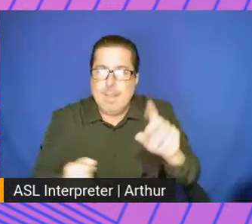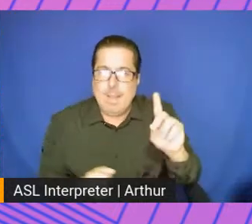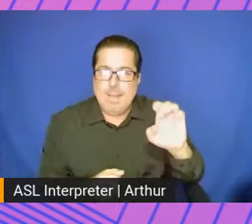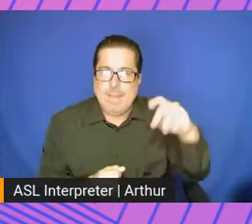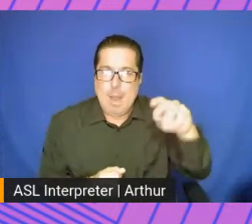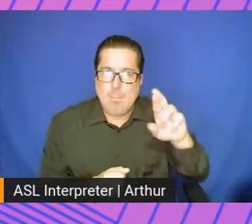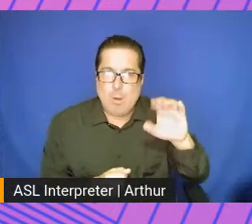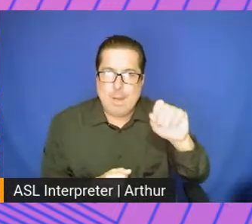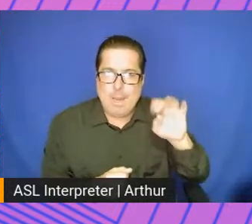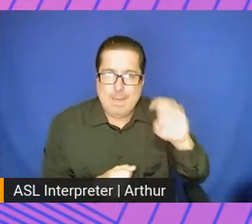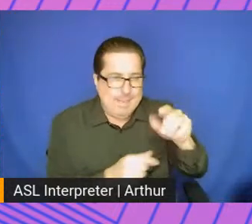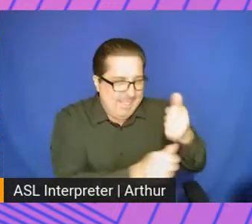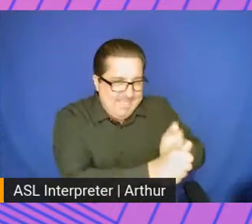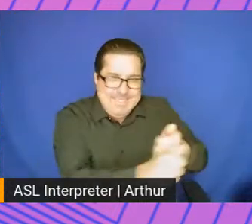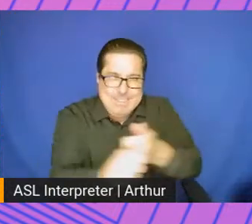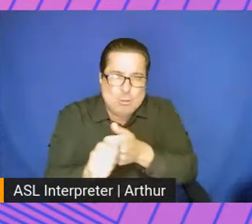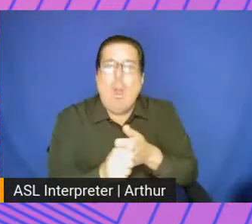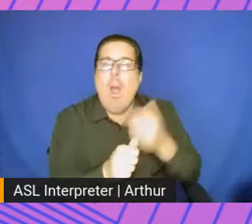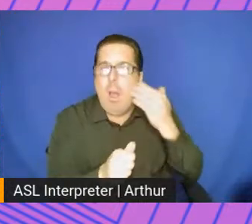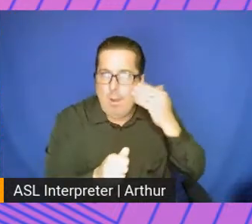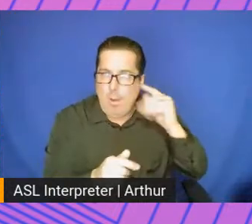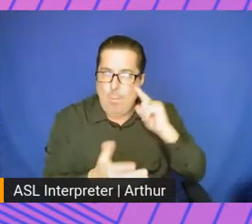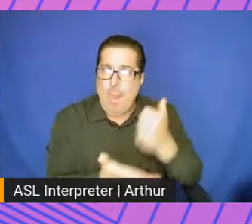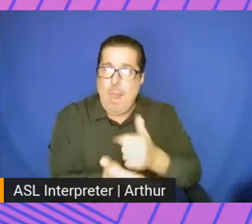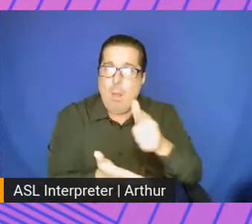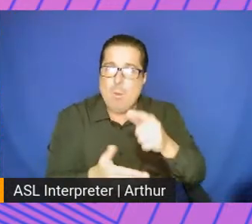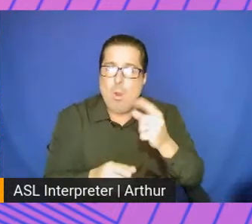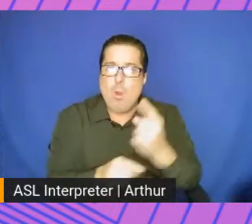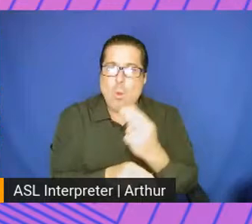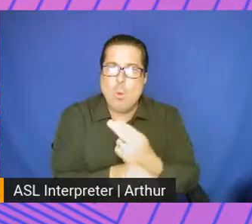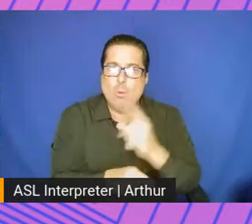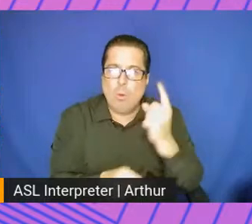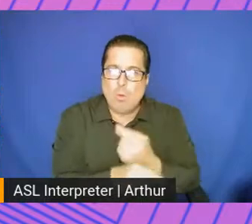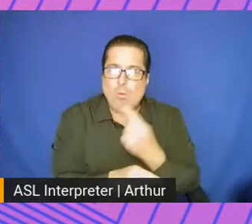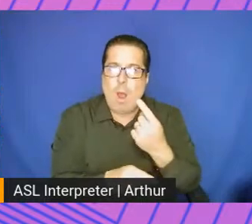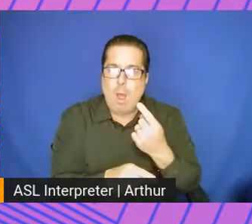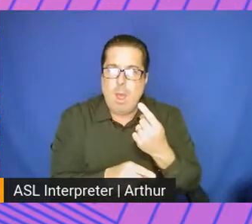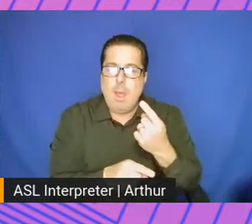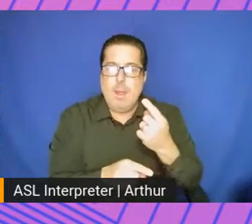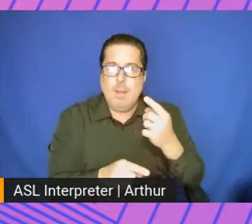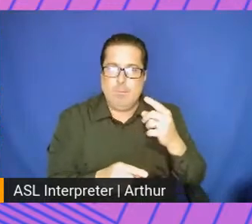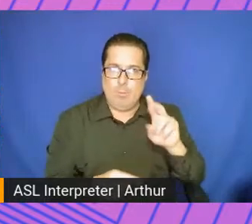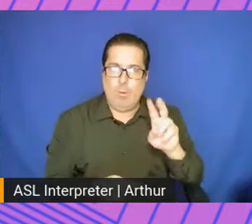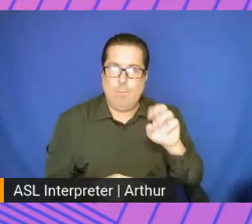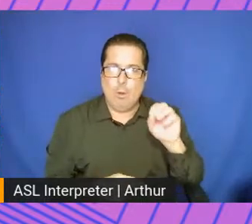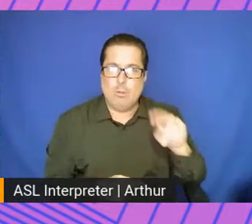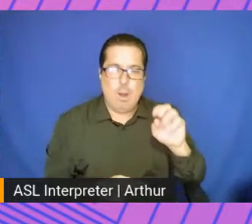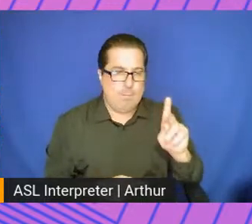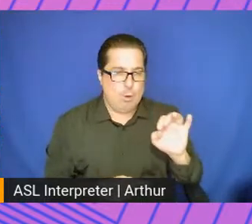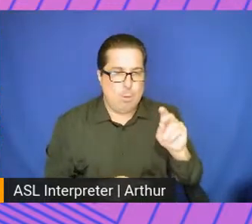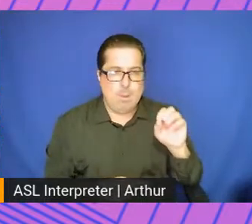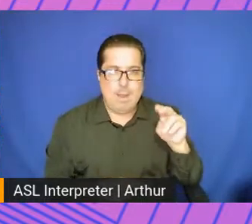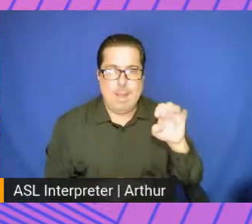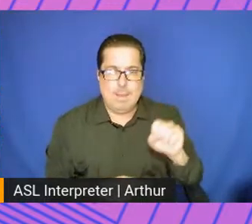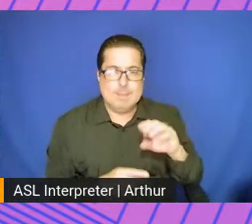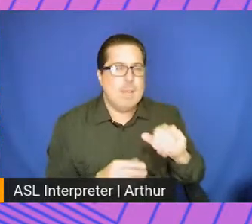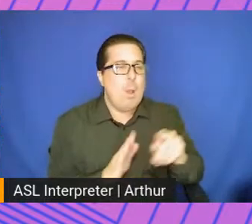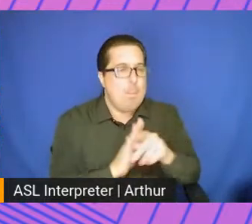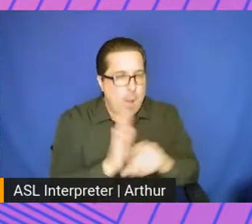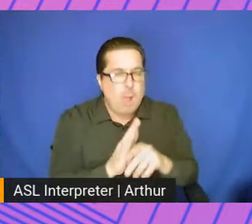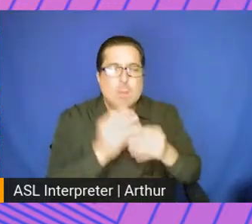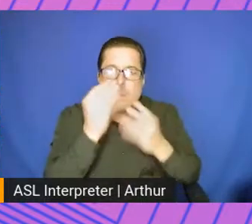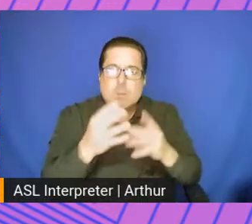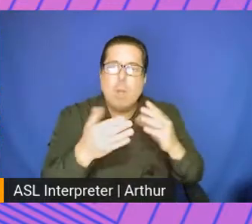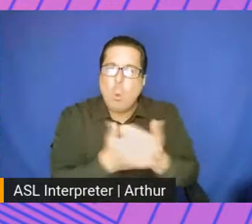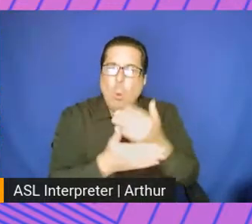definitely be helpful, obviously provided that you're using the right version of Kubernetes. And then there's also policy enforcement, which I'll elaborate on a little bit later,